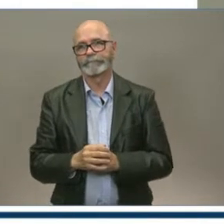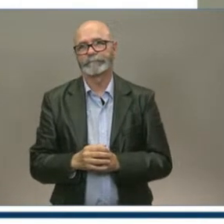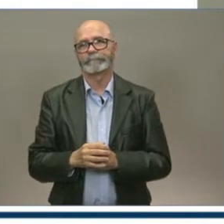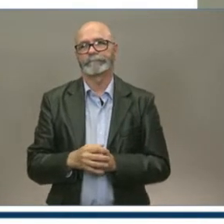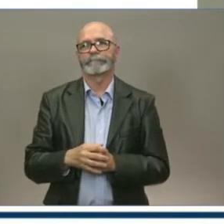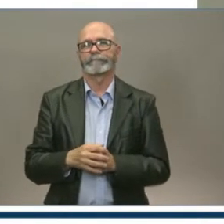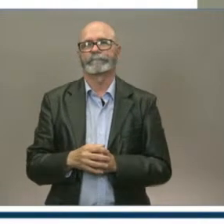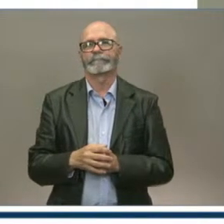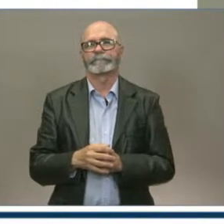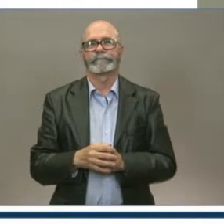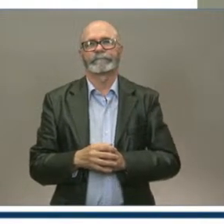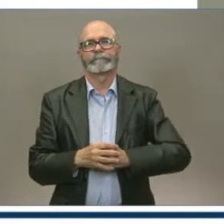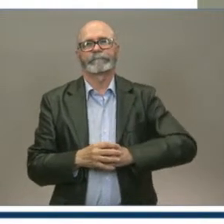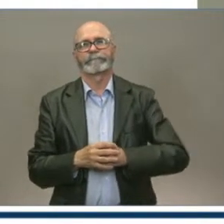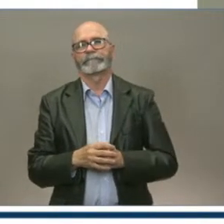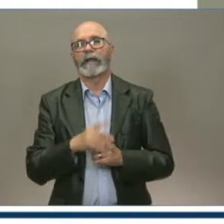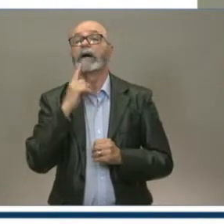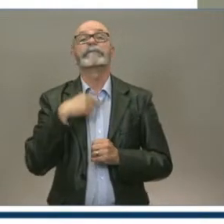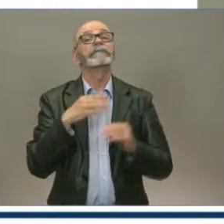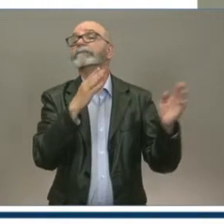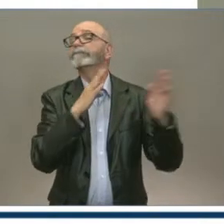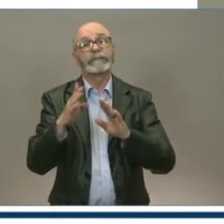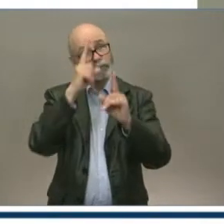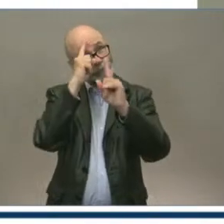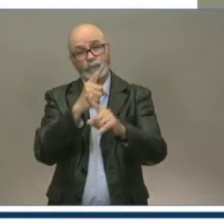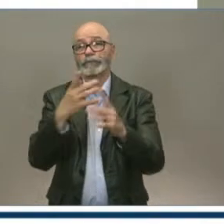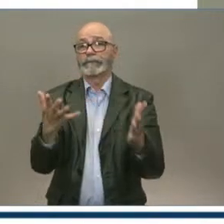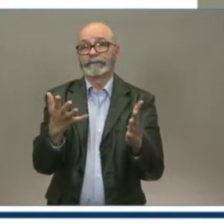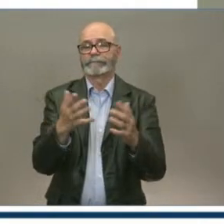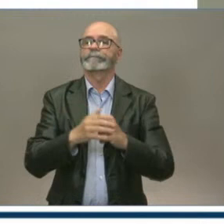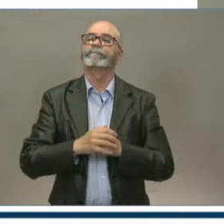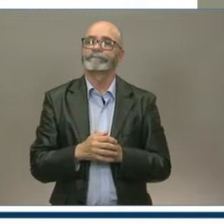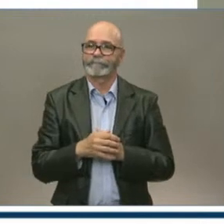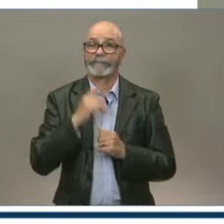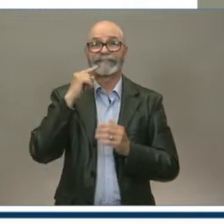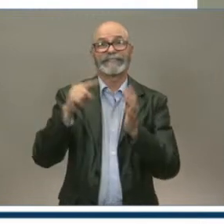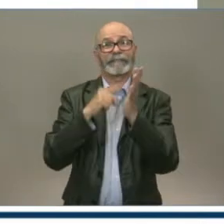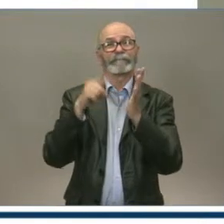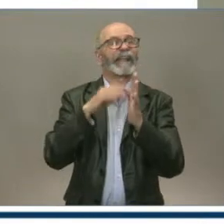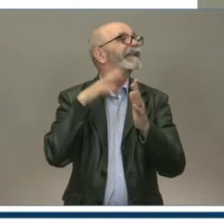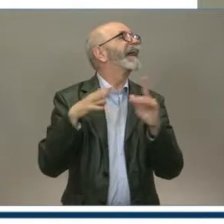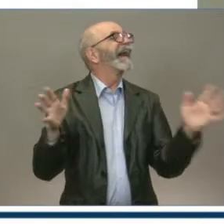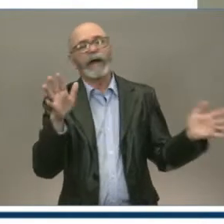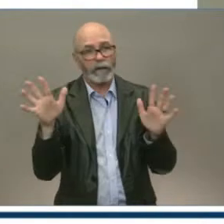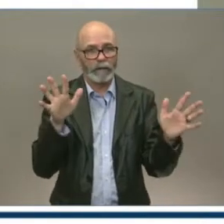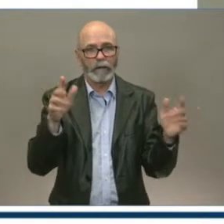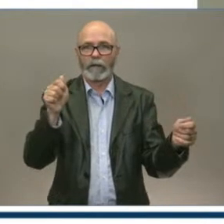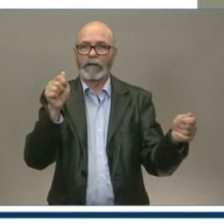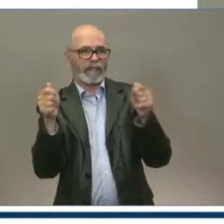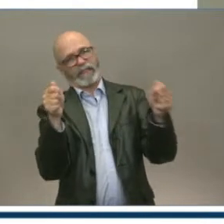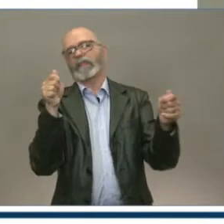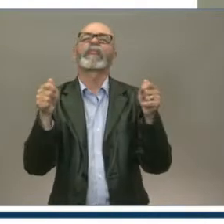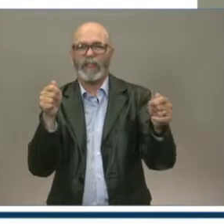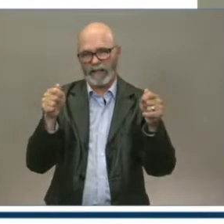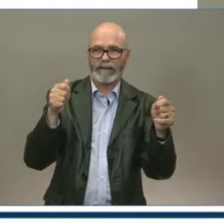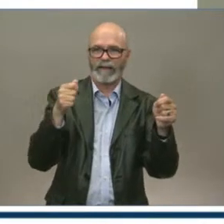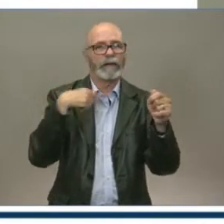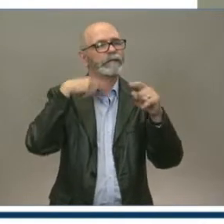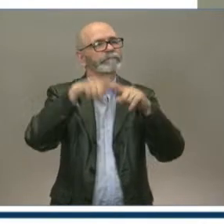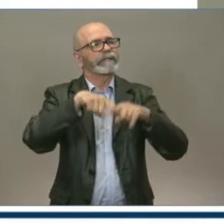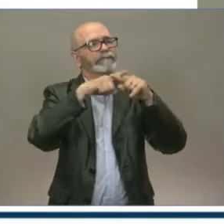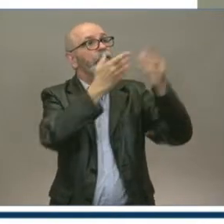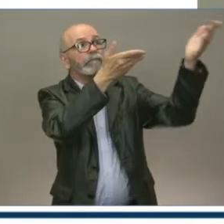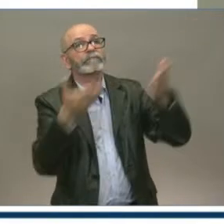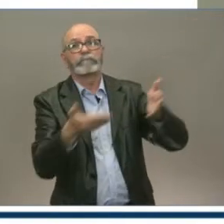as well. We've always said that our plan is subject to change based on vaccine supply and evolving science. When we first developed